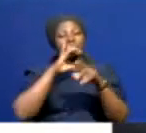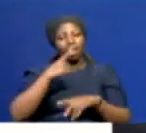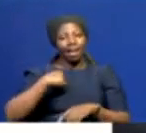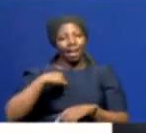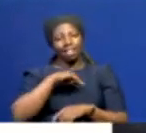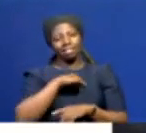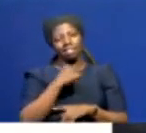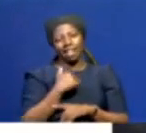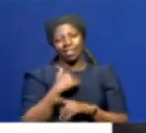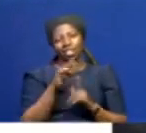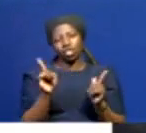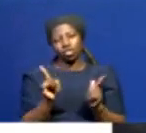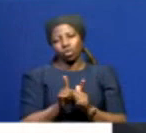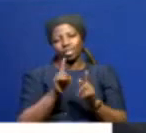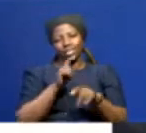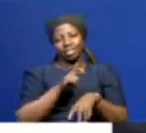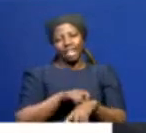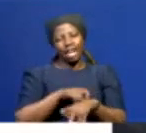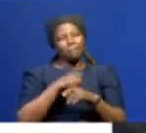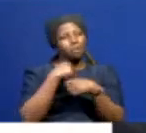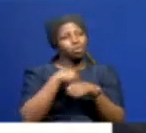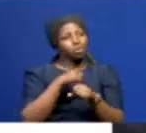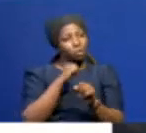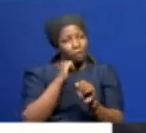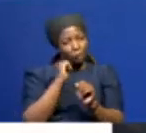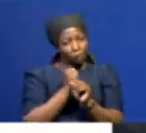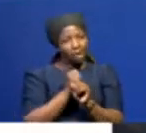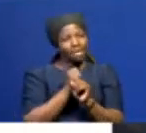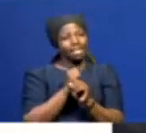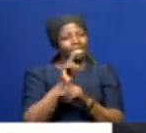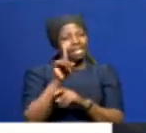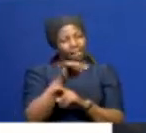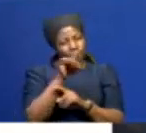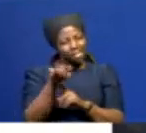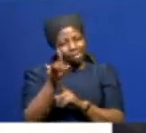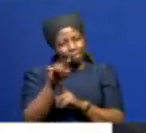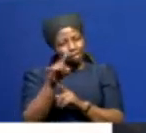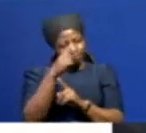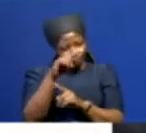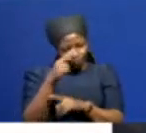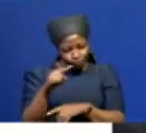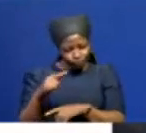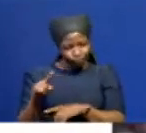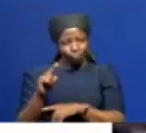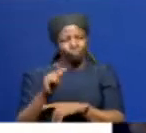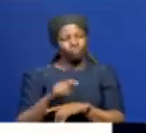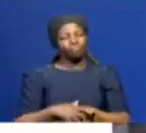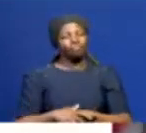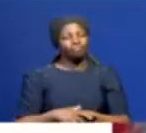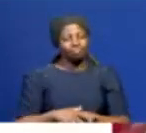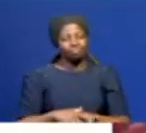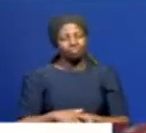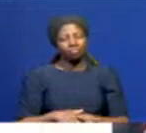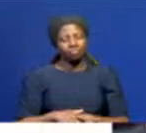na muda kidogo wa kusharpen mistakes zenye tumekuwa nazo katika huu mchezo.